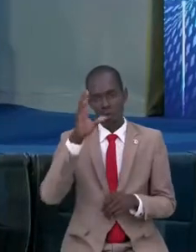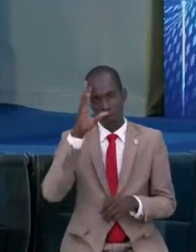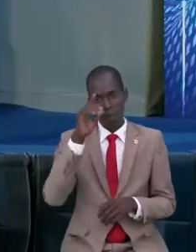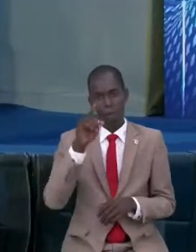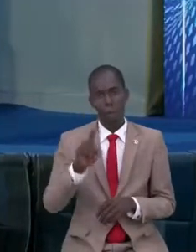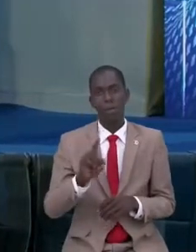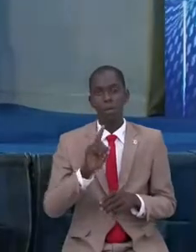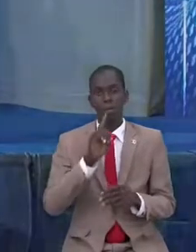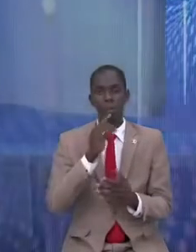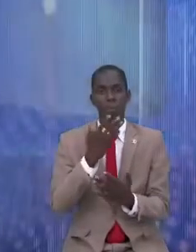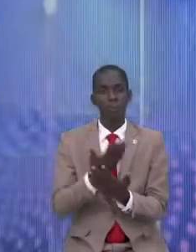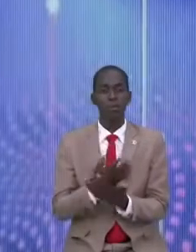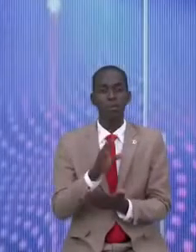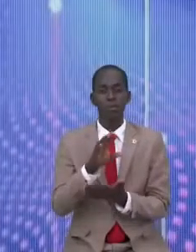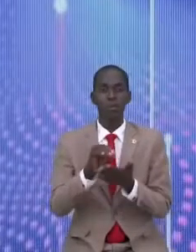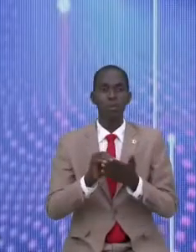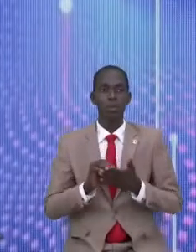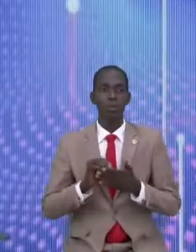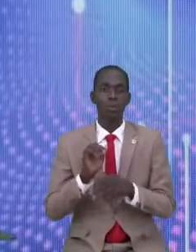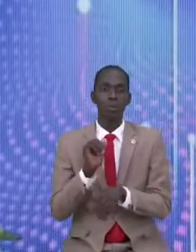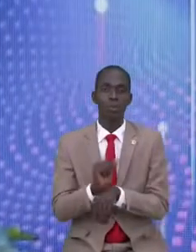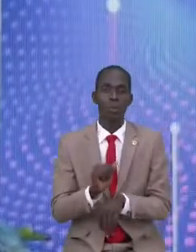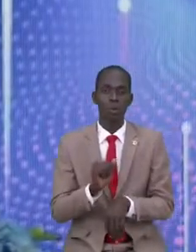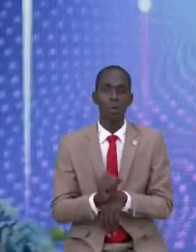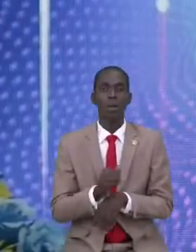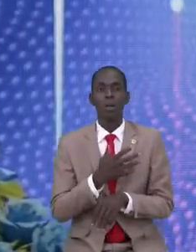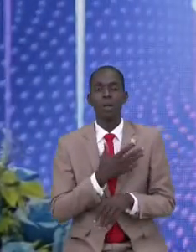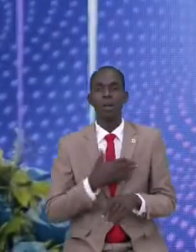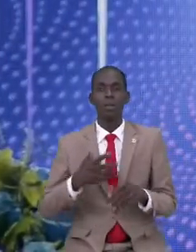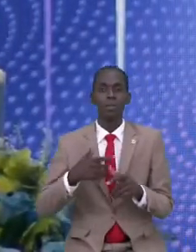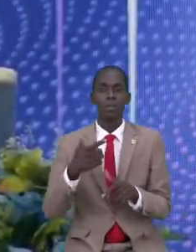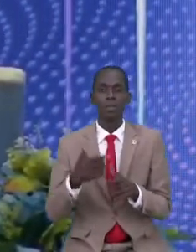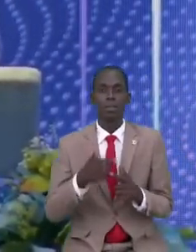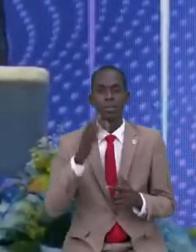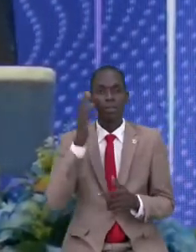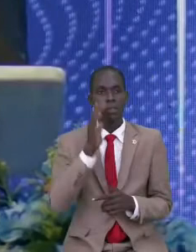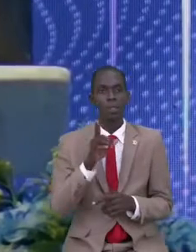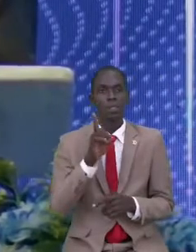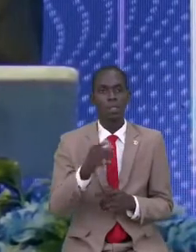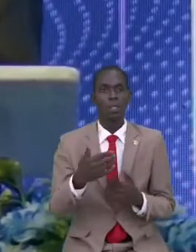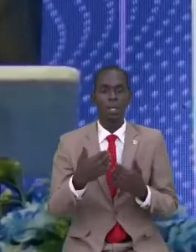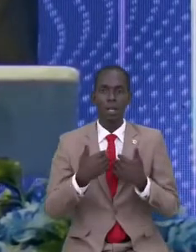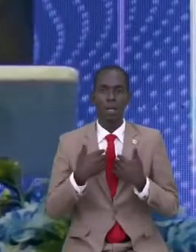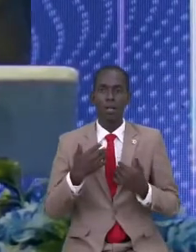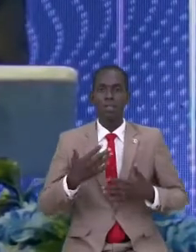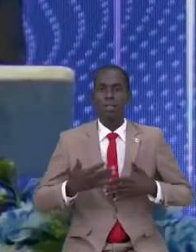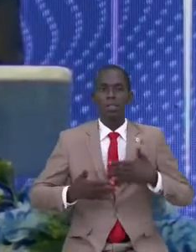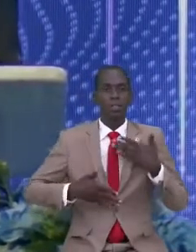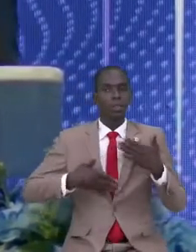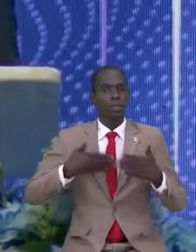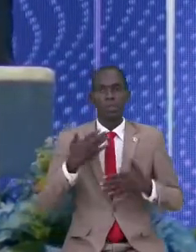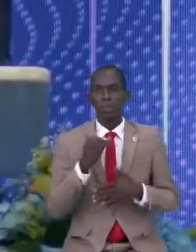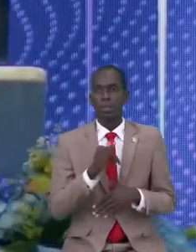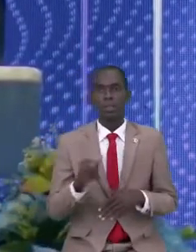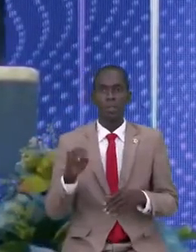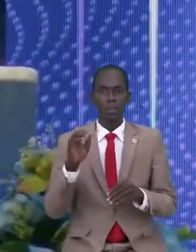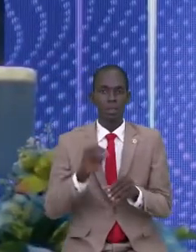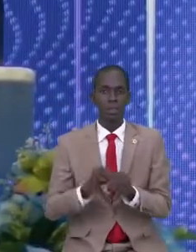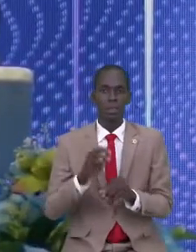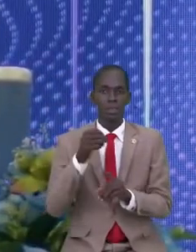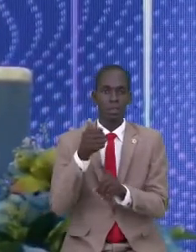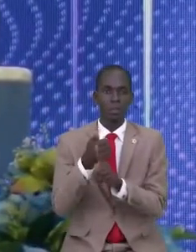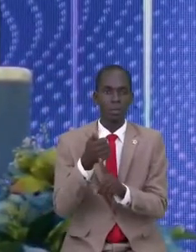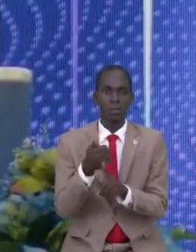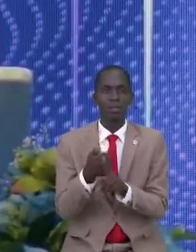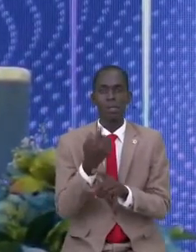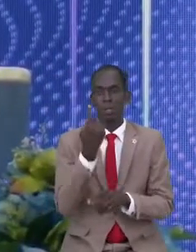prove his own work, and then shall he have rejoicing in